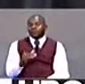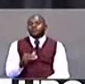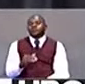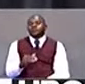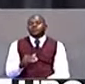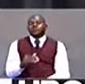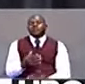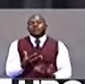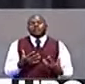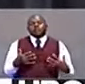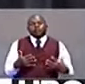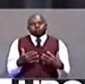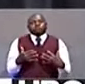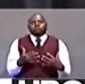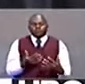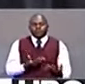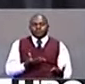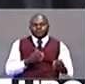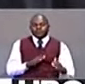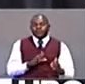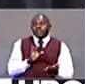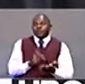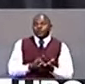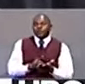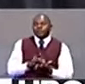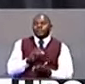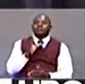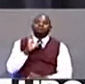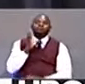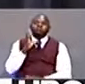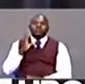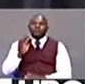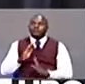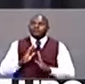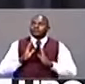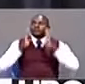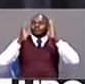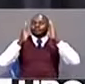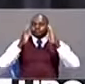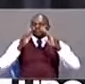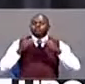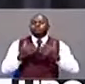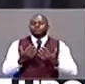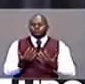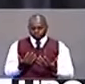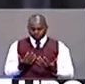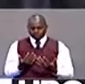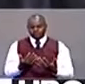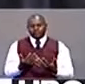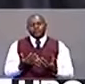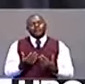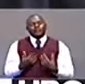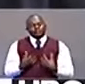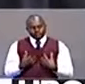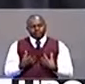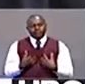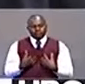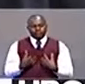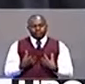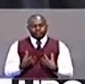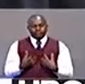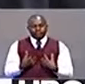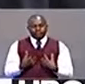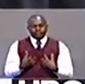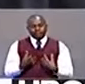sudden death of His Grace Dr. Kizito Lwanga triggered a